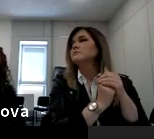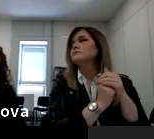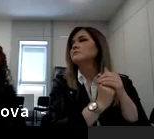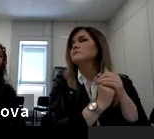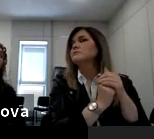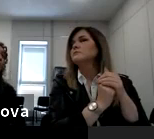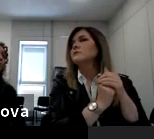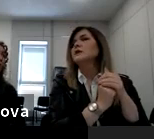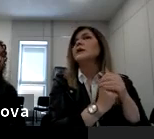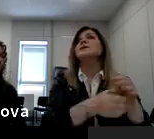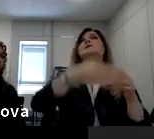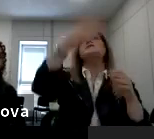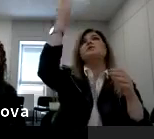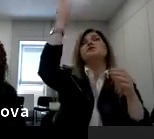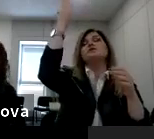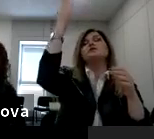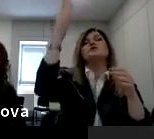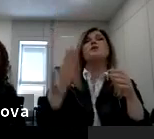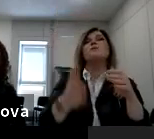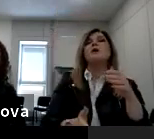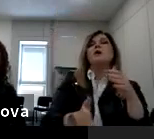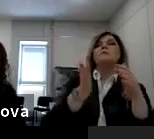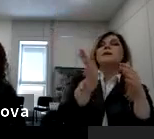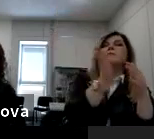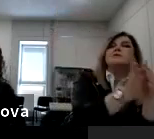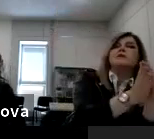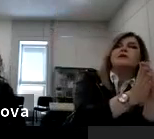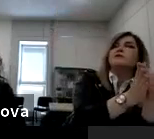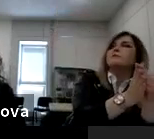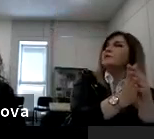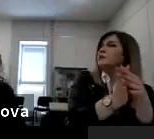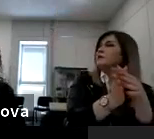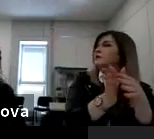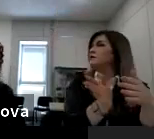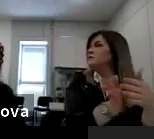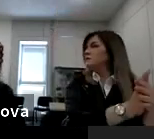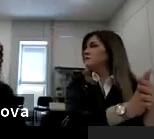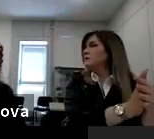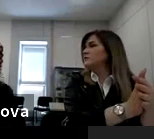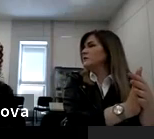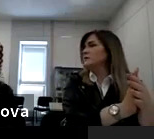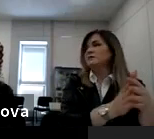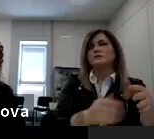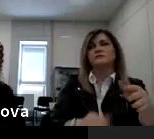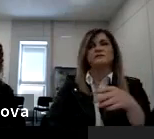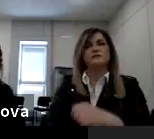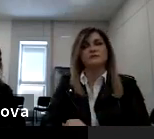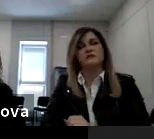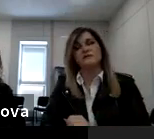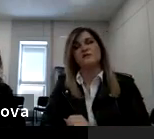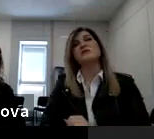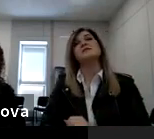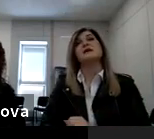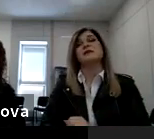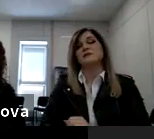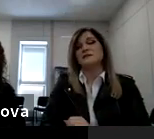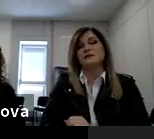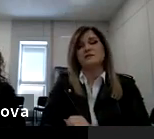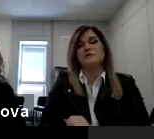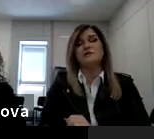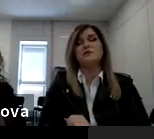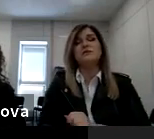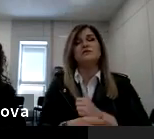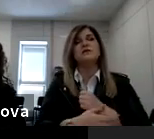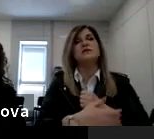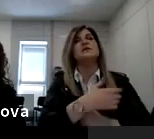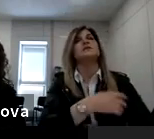you look at it, you will see the or maybe you are from the from the side of from the the side, building, yes,